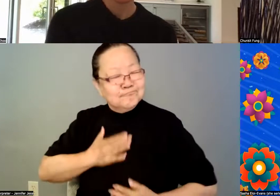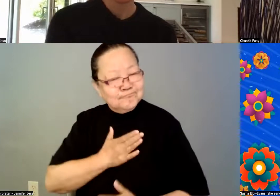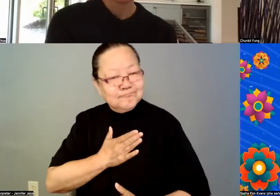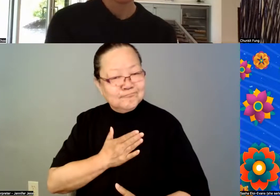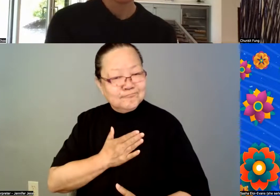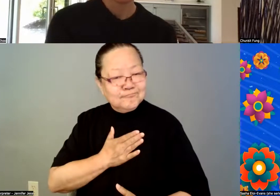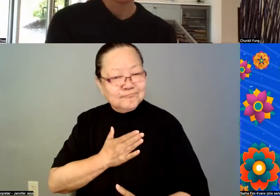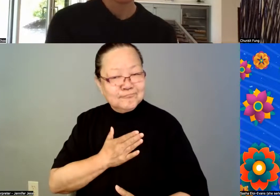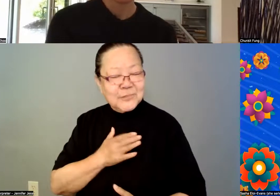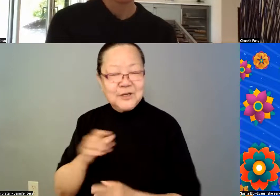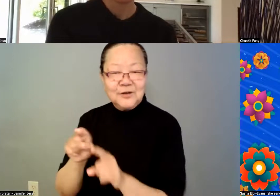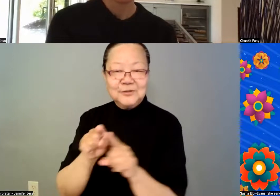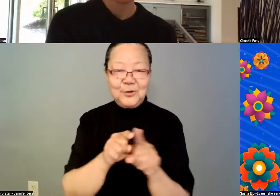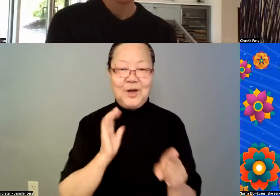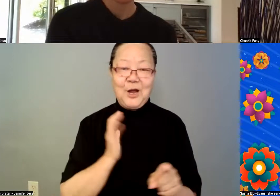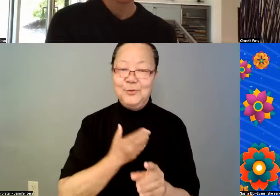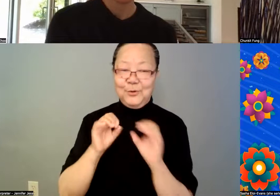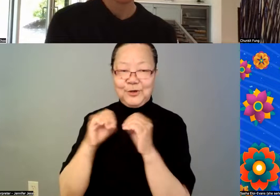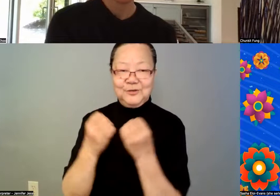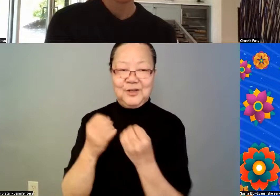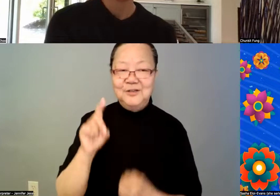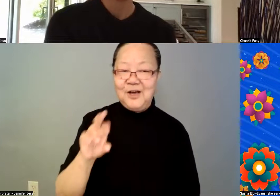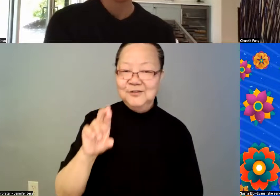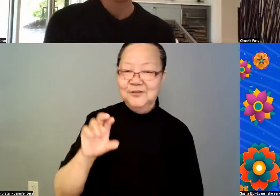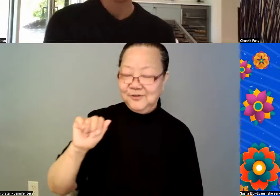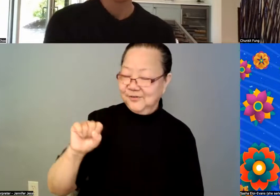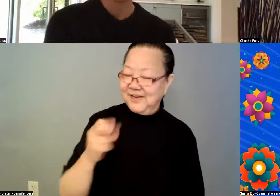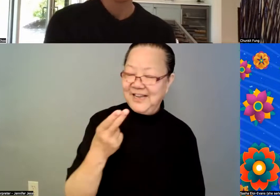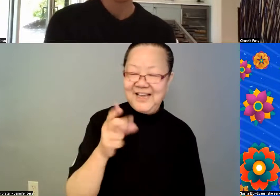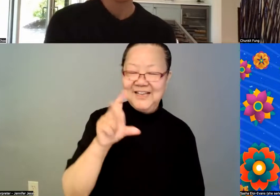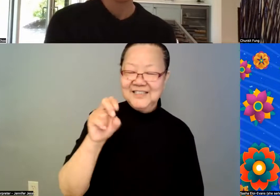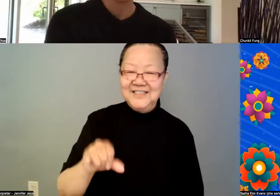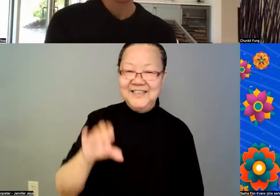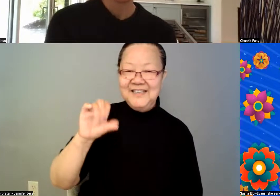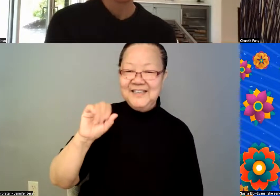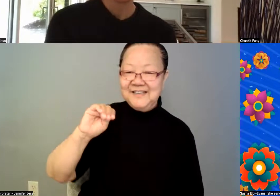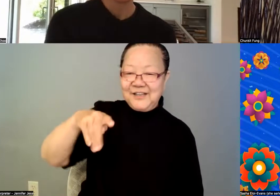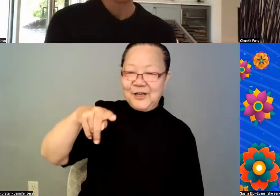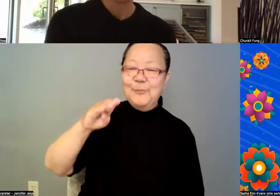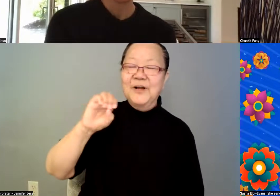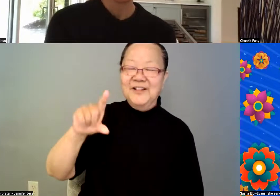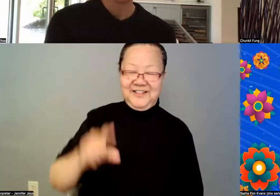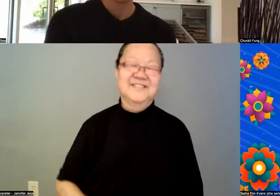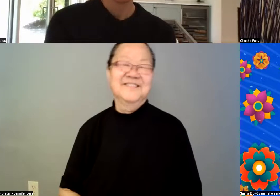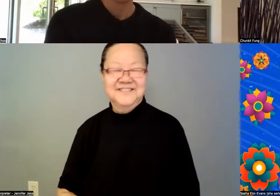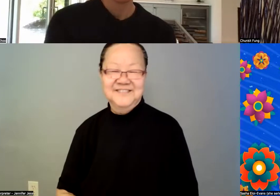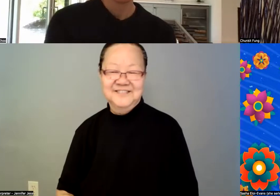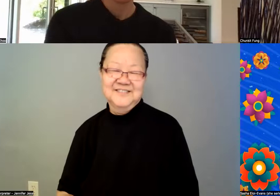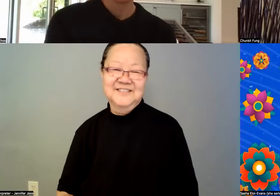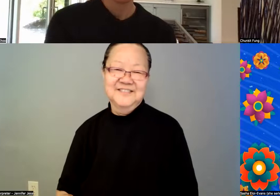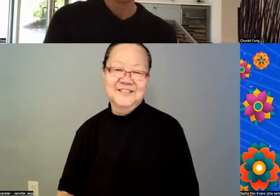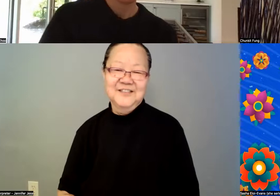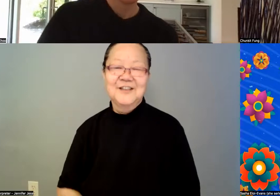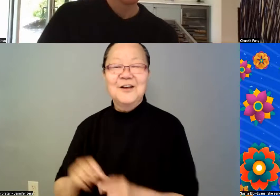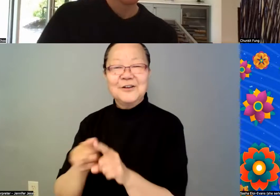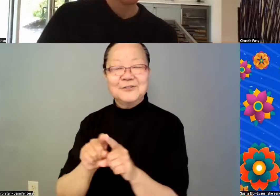lead organizer tonight, Dr. Ashley Campbell. I want to just quickly share with you some information about